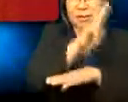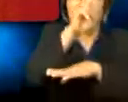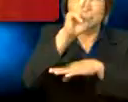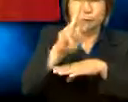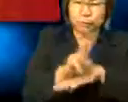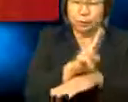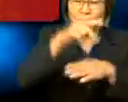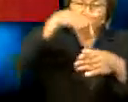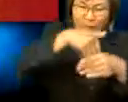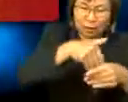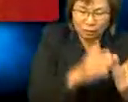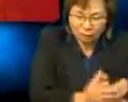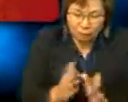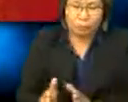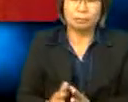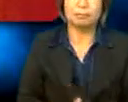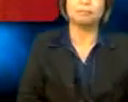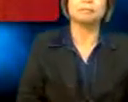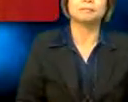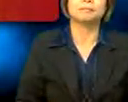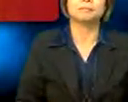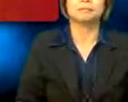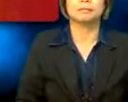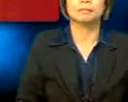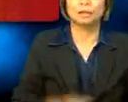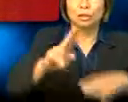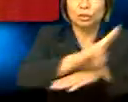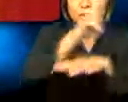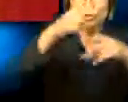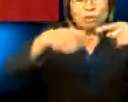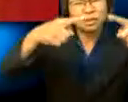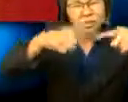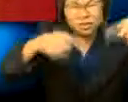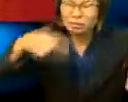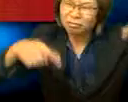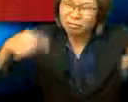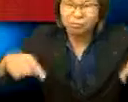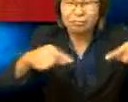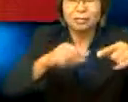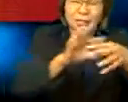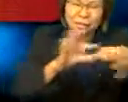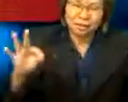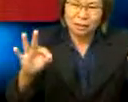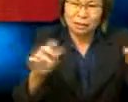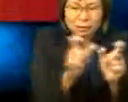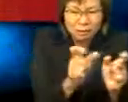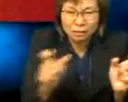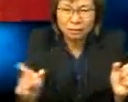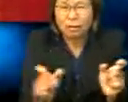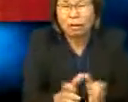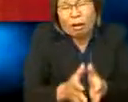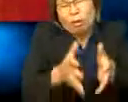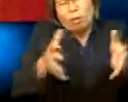them in the order. Use a variety of sentence structures and a wide range of vocabulary